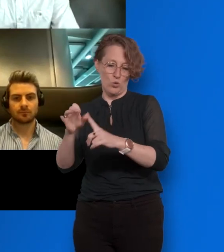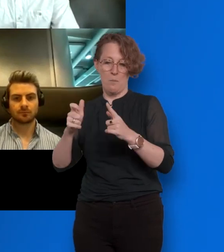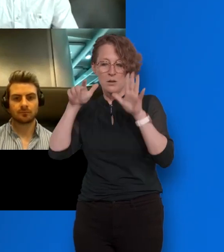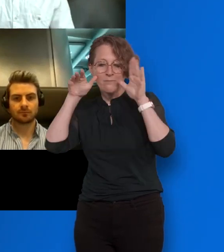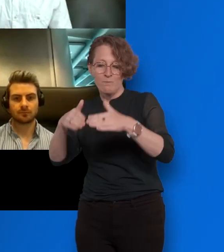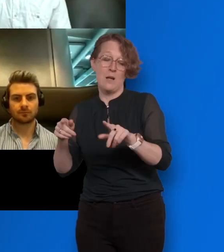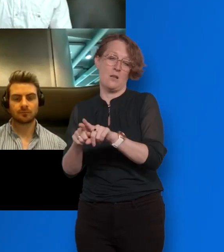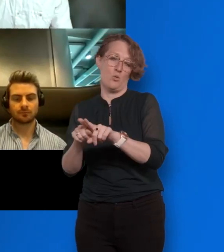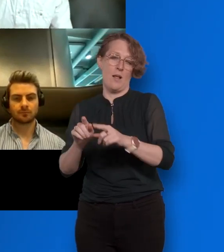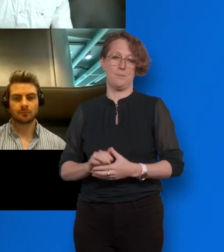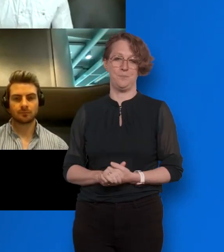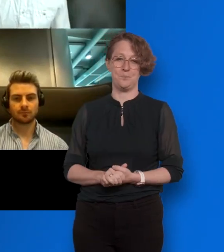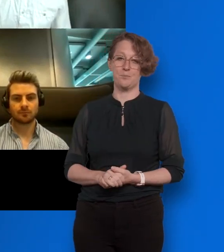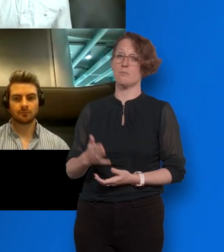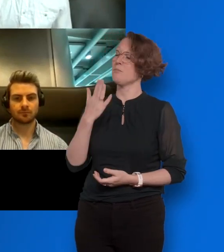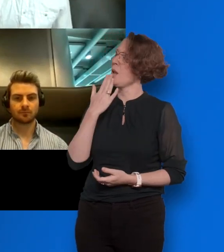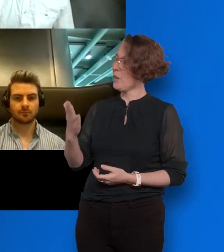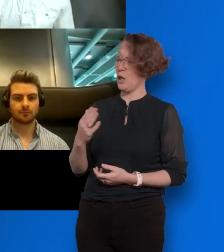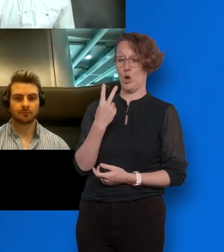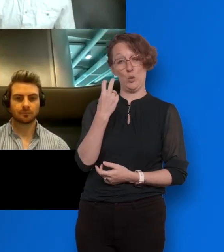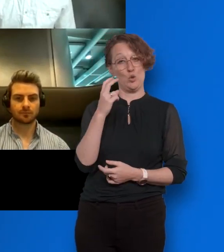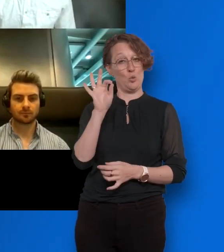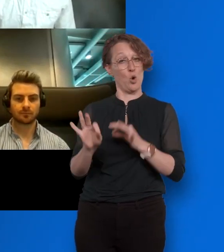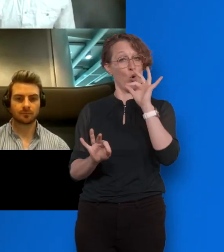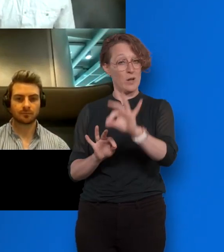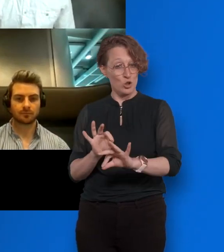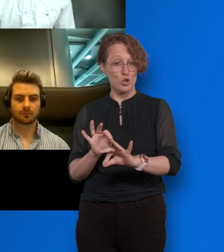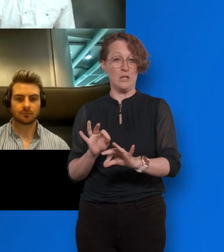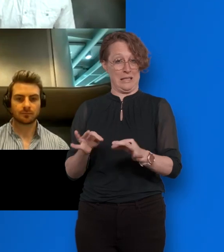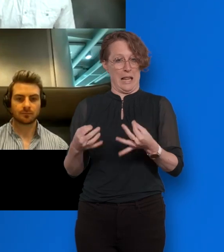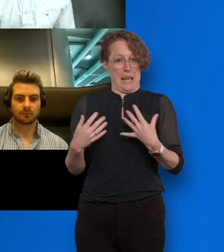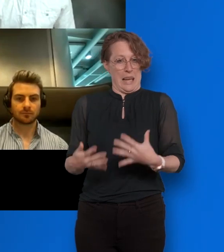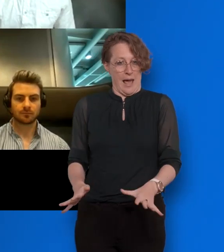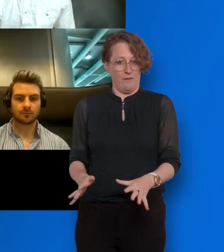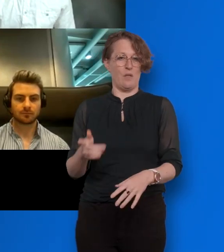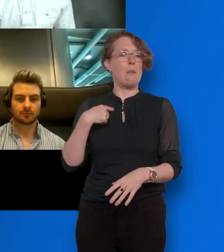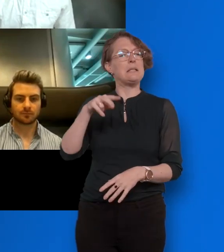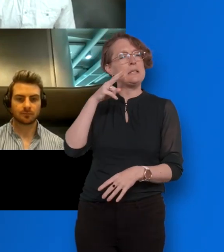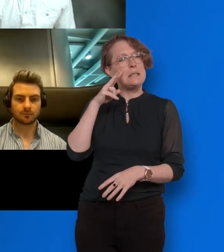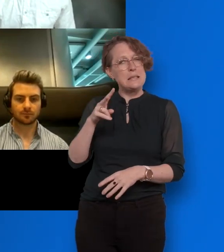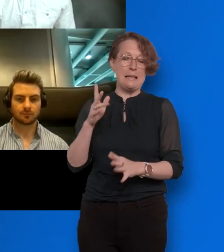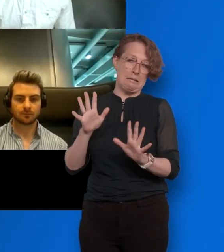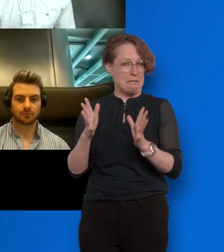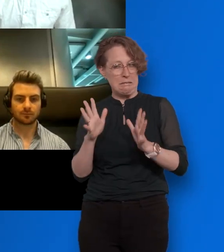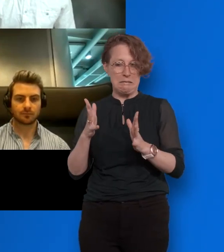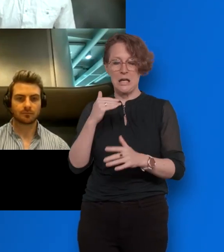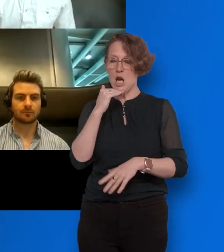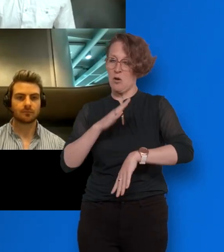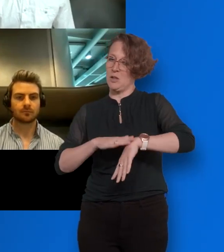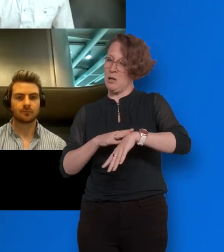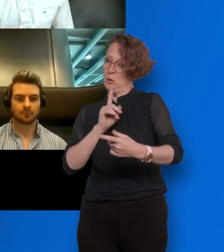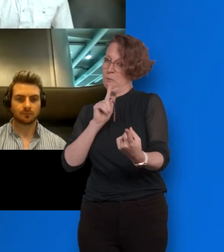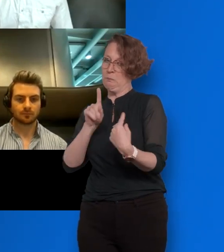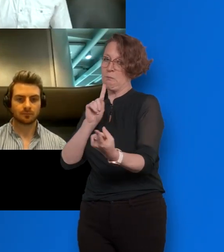Thank you. We've got 2 more questions left, and let's see if we can answer these 2.